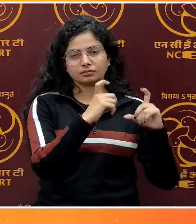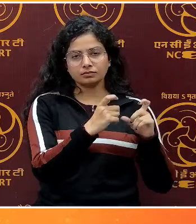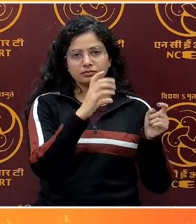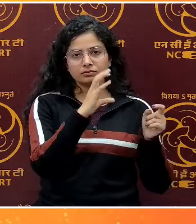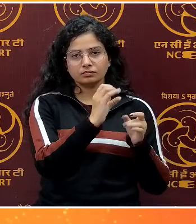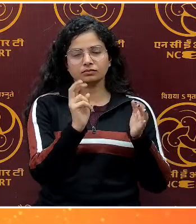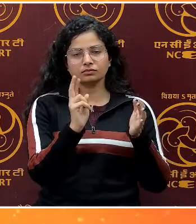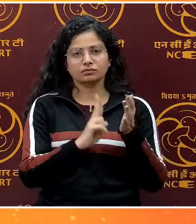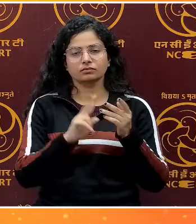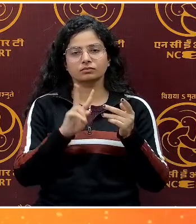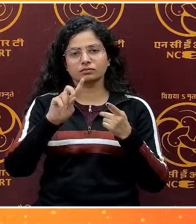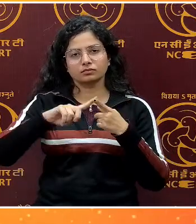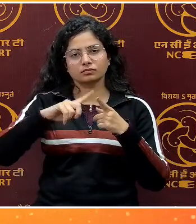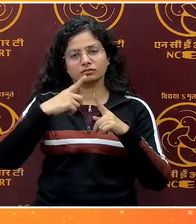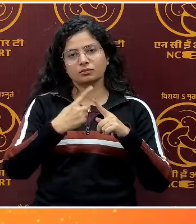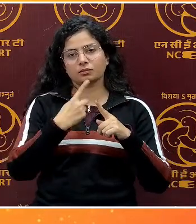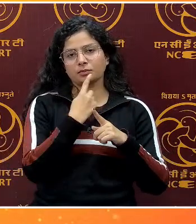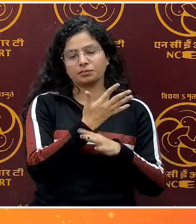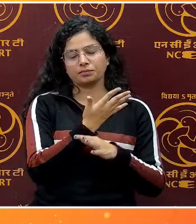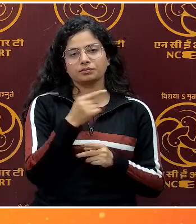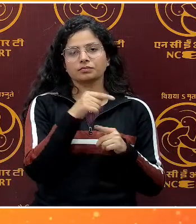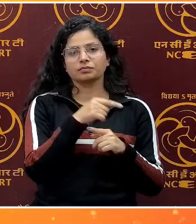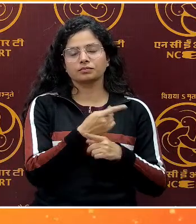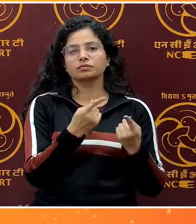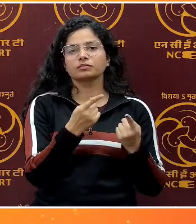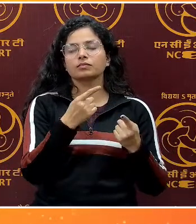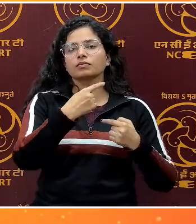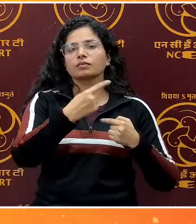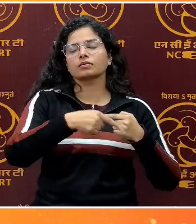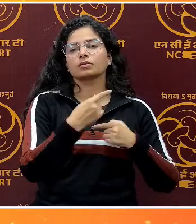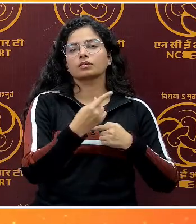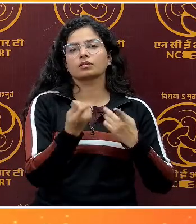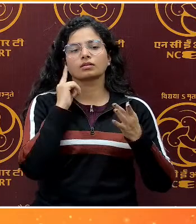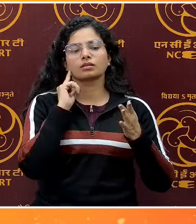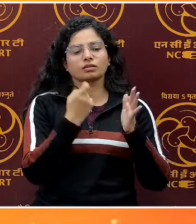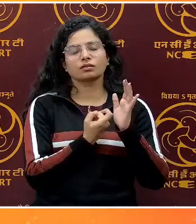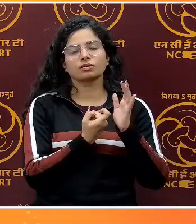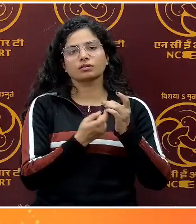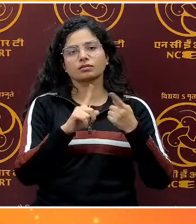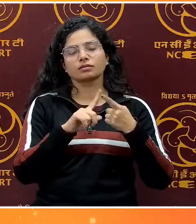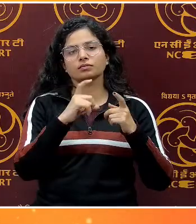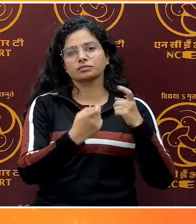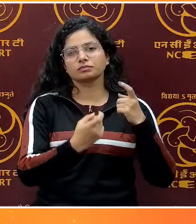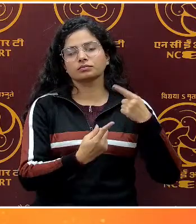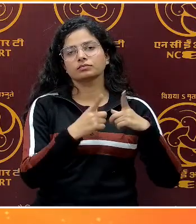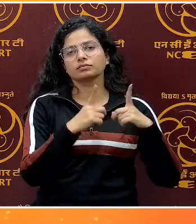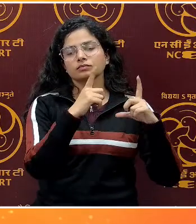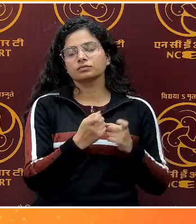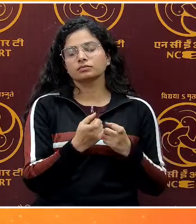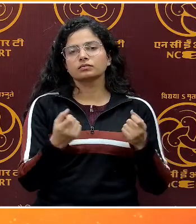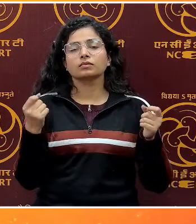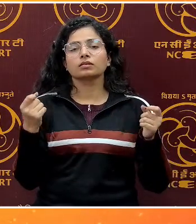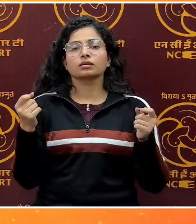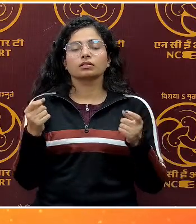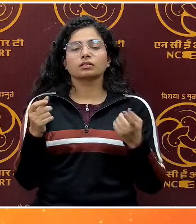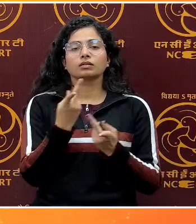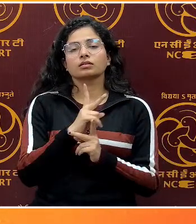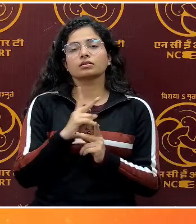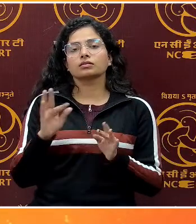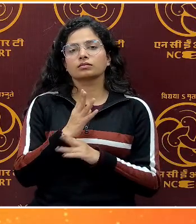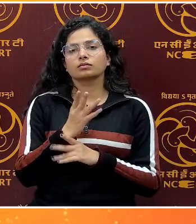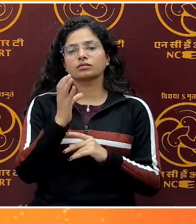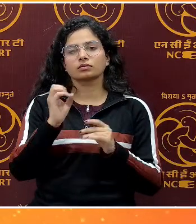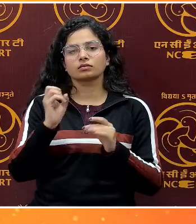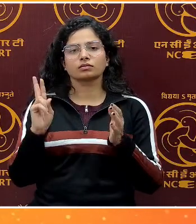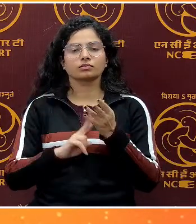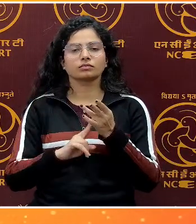is consistent. It always form an erect image. Okay. Unlike concave mirrors